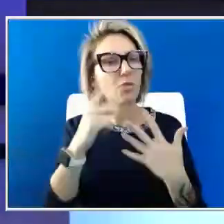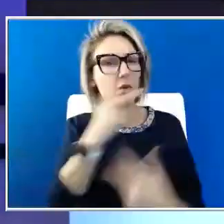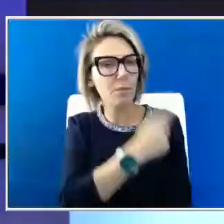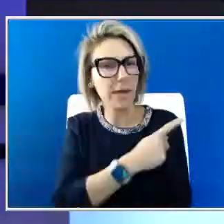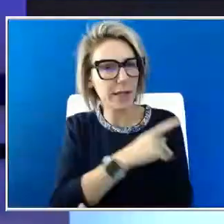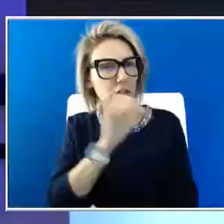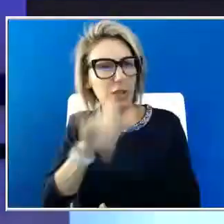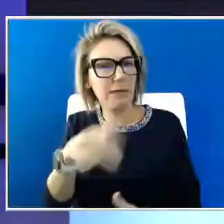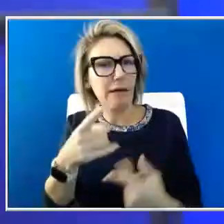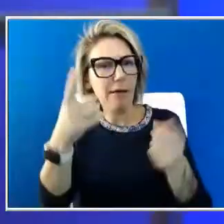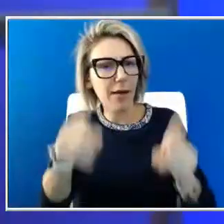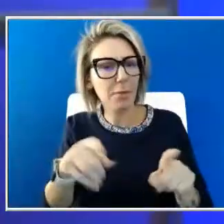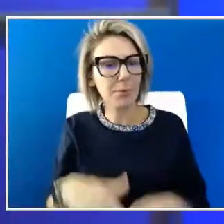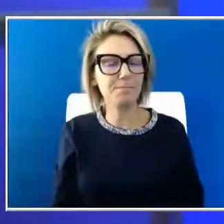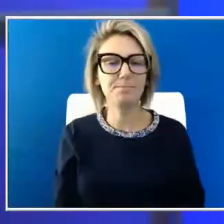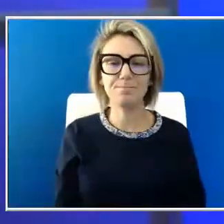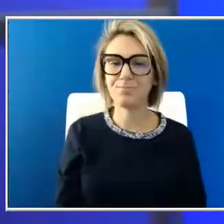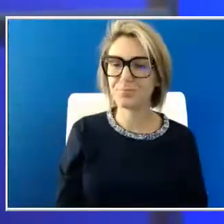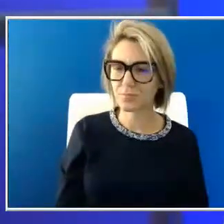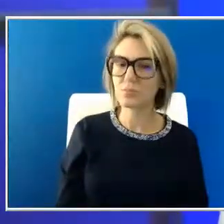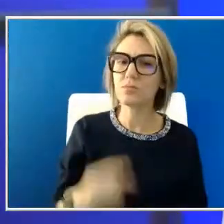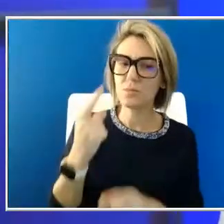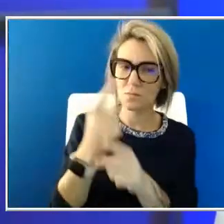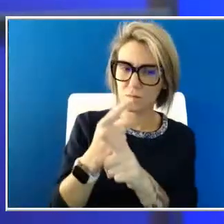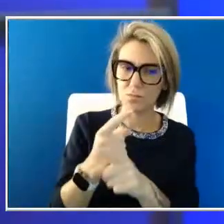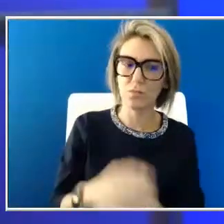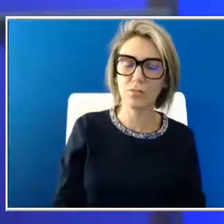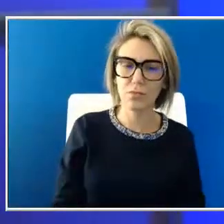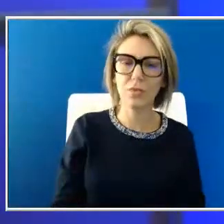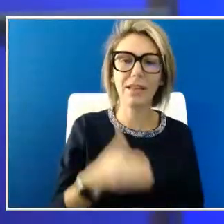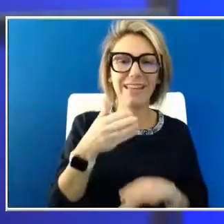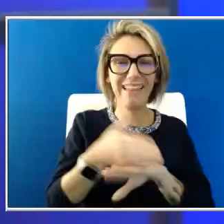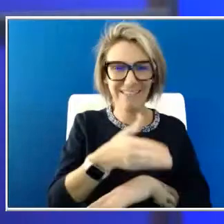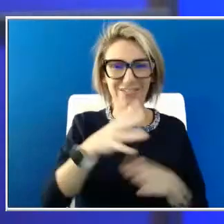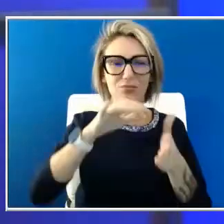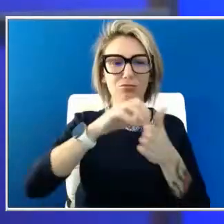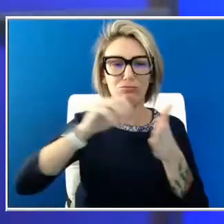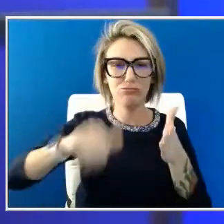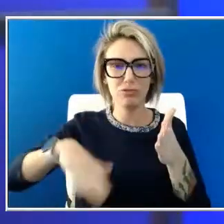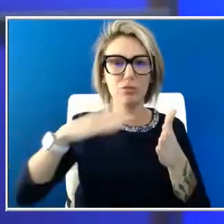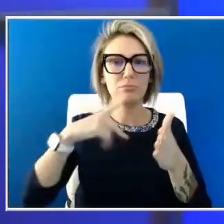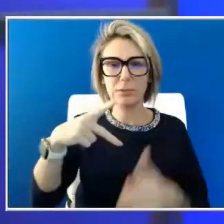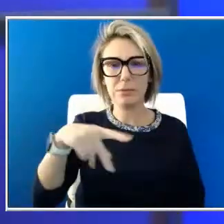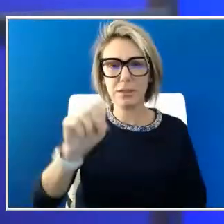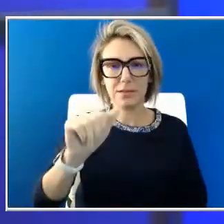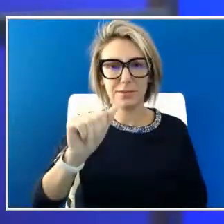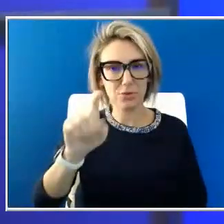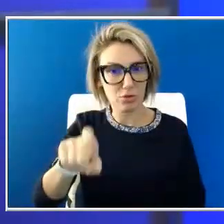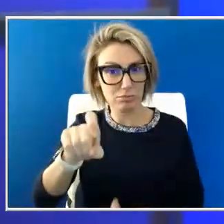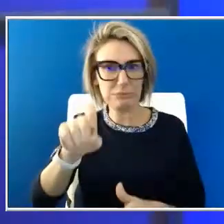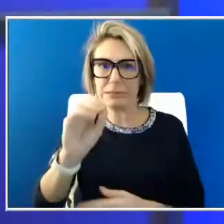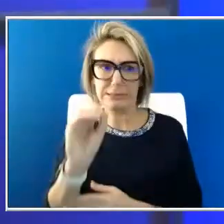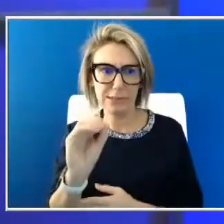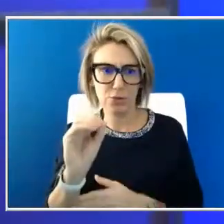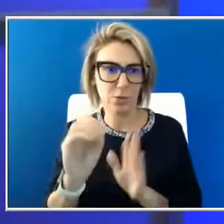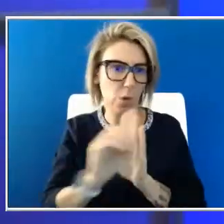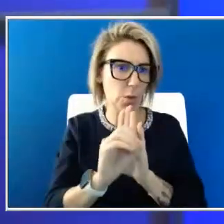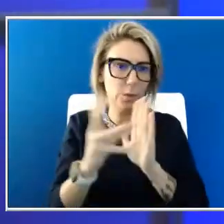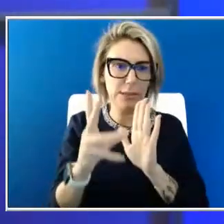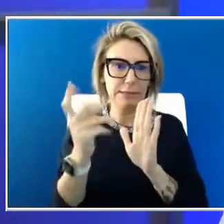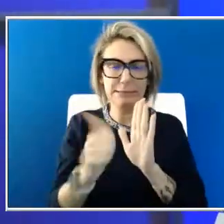point? Right. So after the prostate is removed, the PSA again should be 0. Anytime it's not 0, if